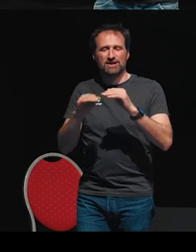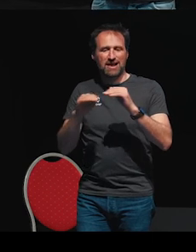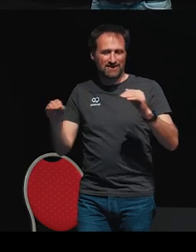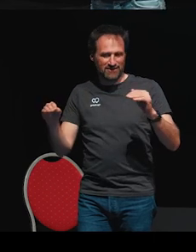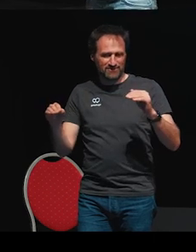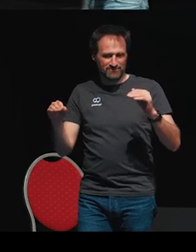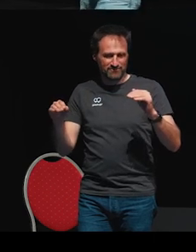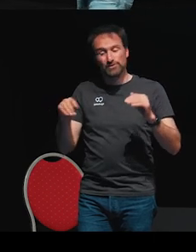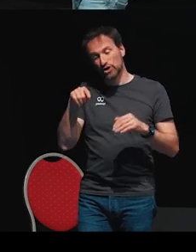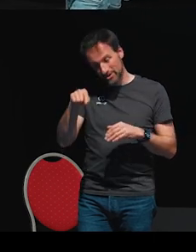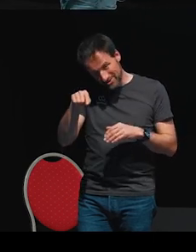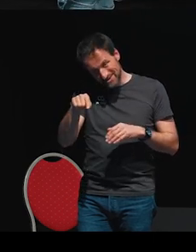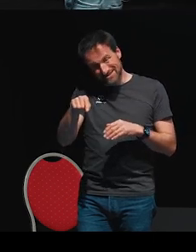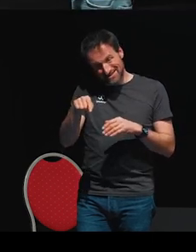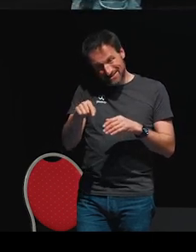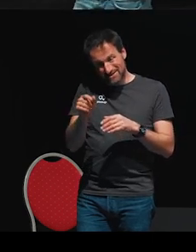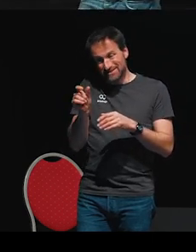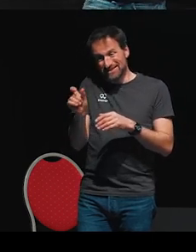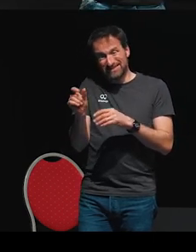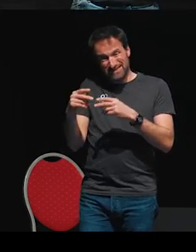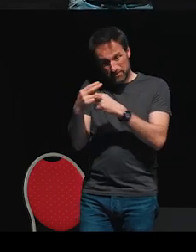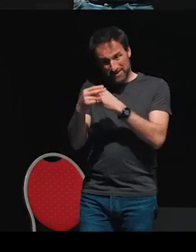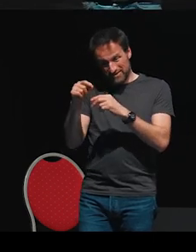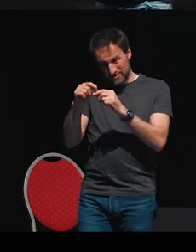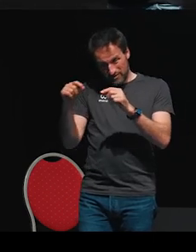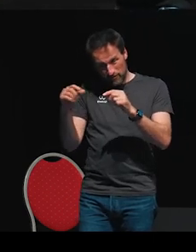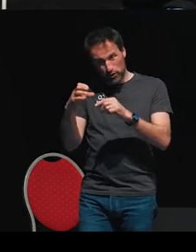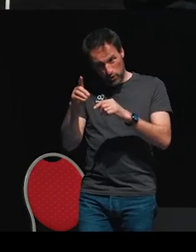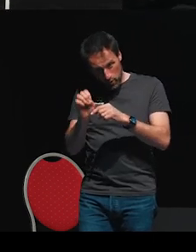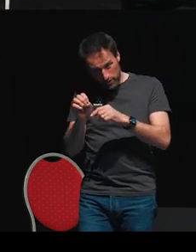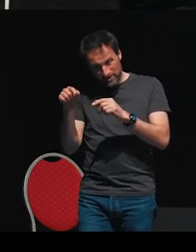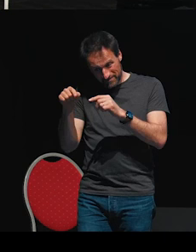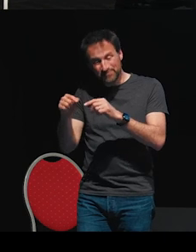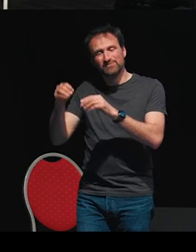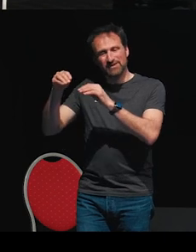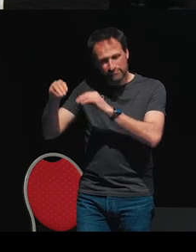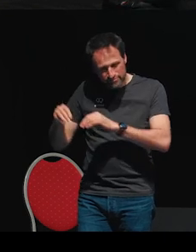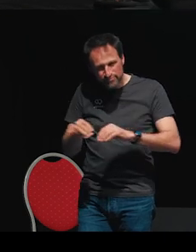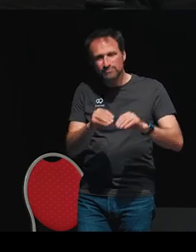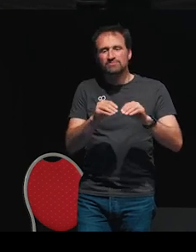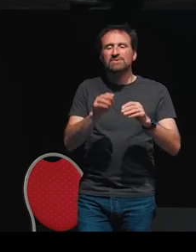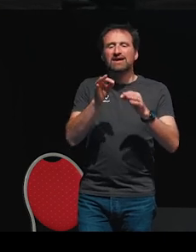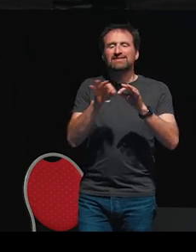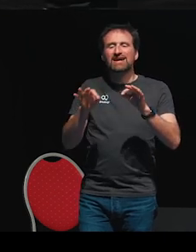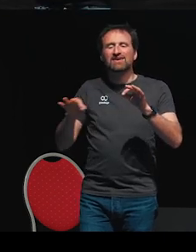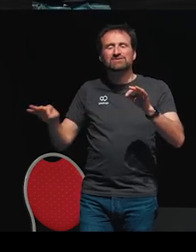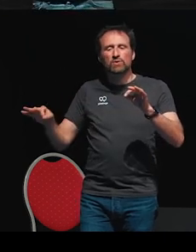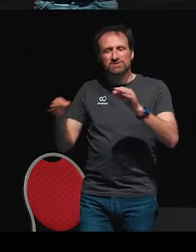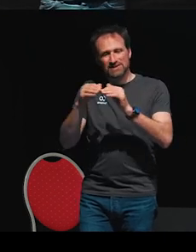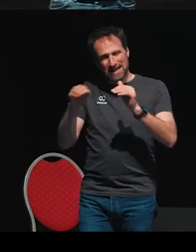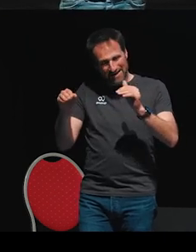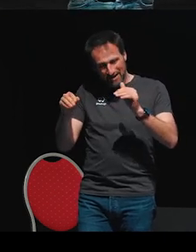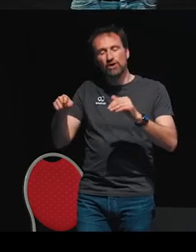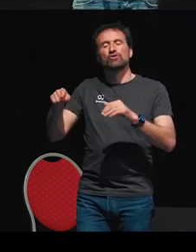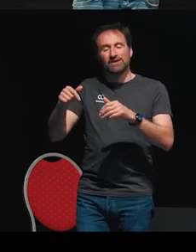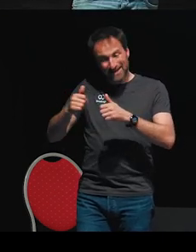many different queries and calculates the state that you are interested in. Before you store data, always try